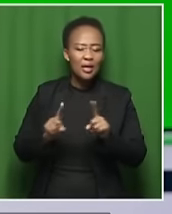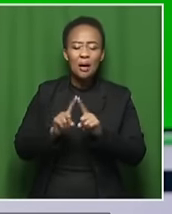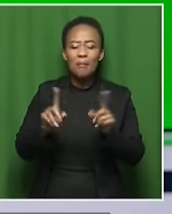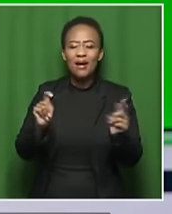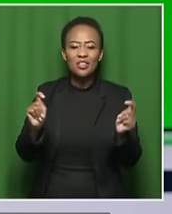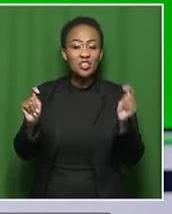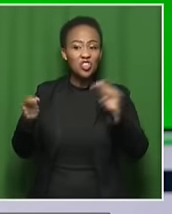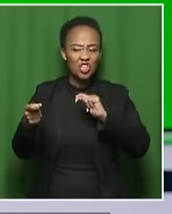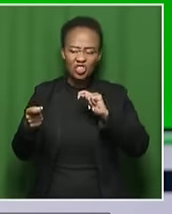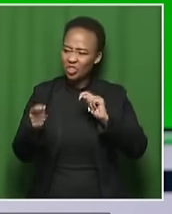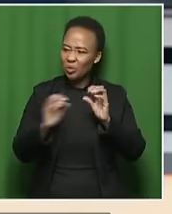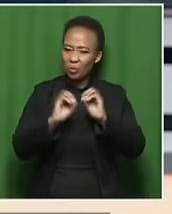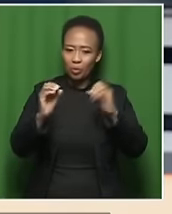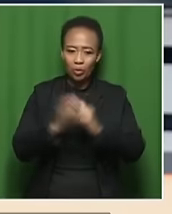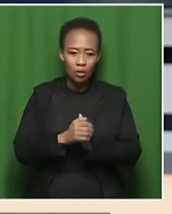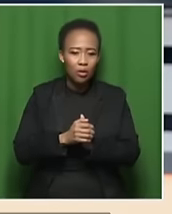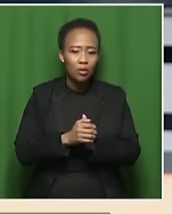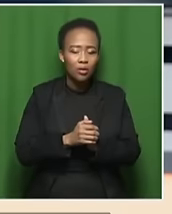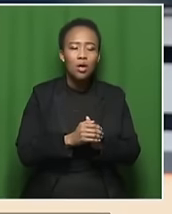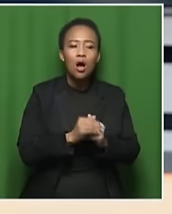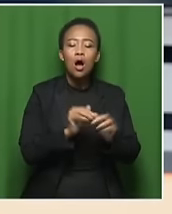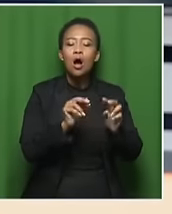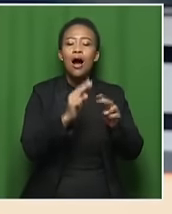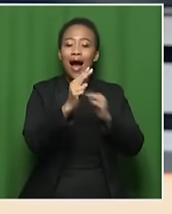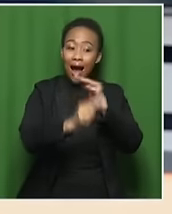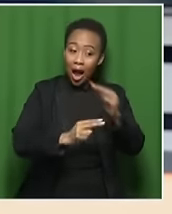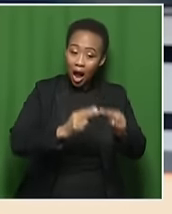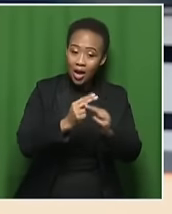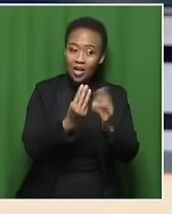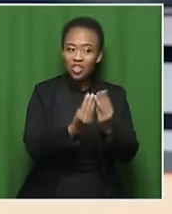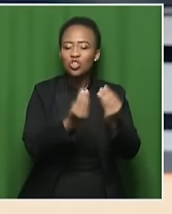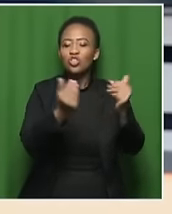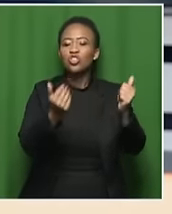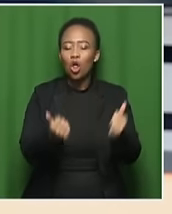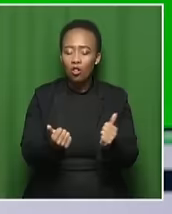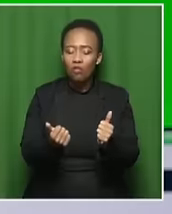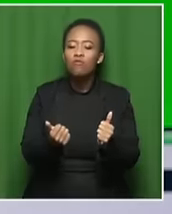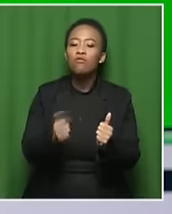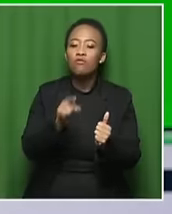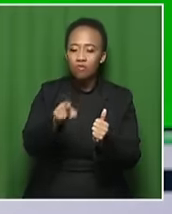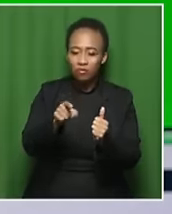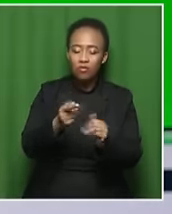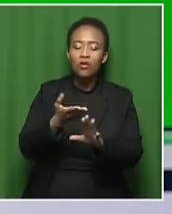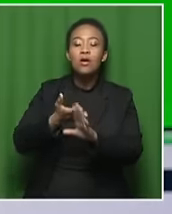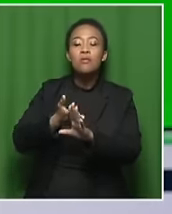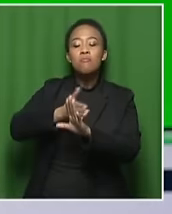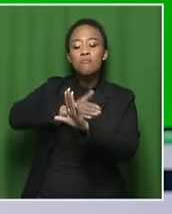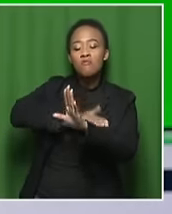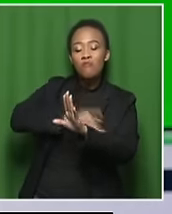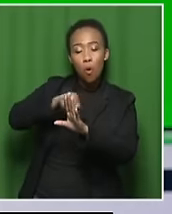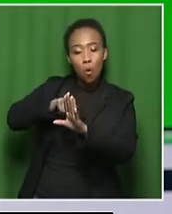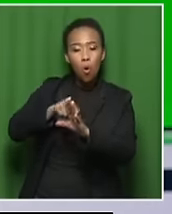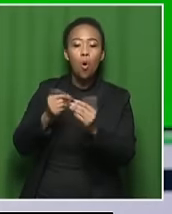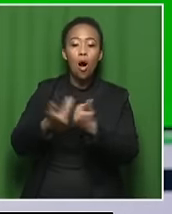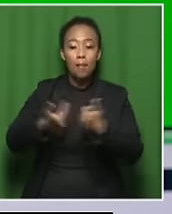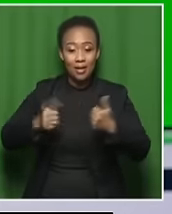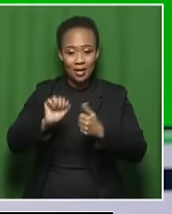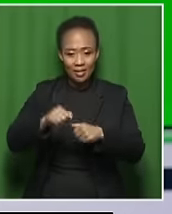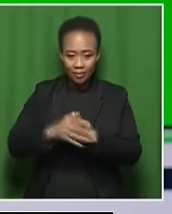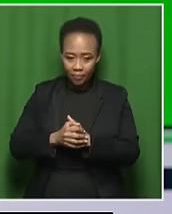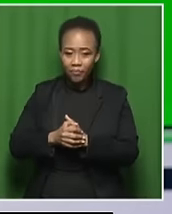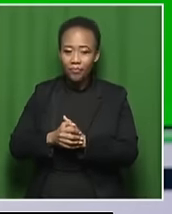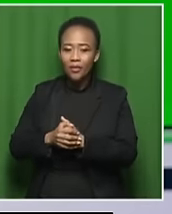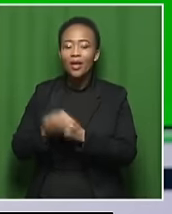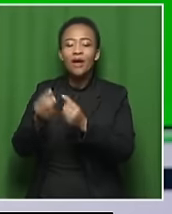particular bottom line. What about the question of redress for injustices of the past? Well, that's exactly what the fund is designed to do. So that fund